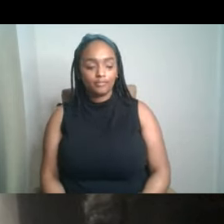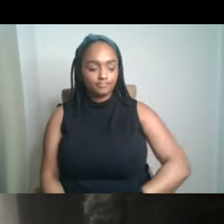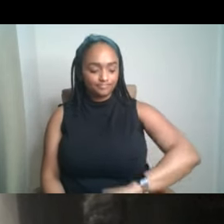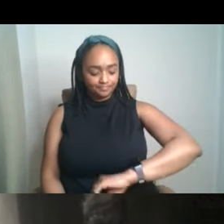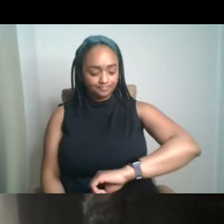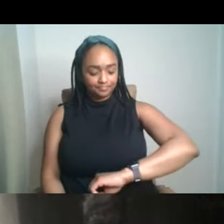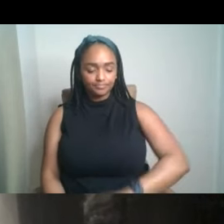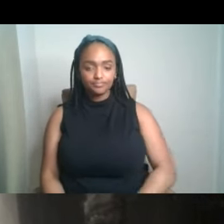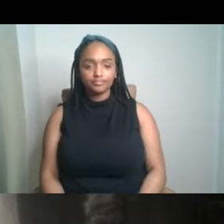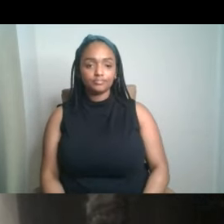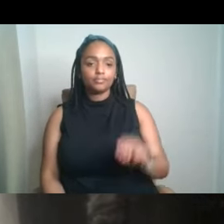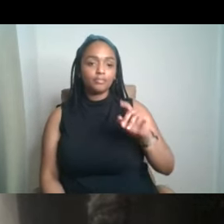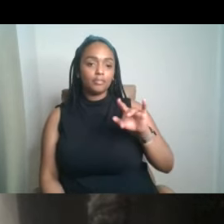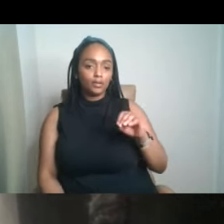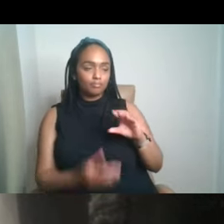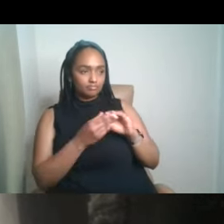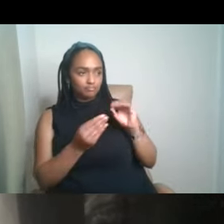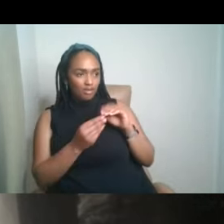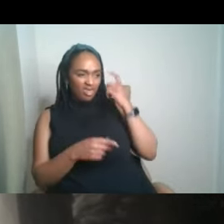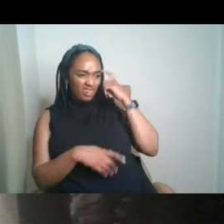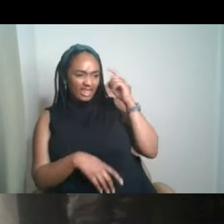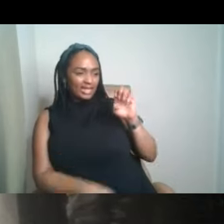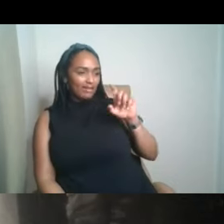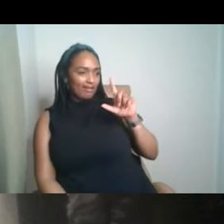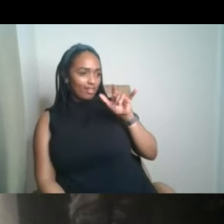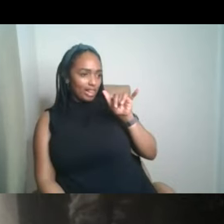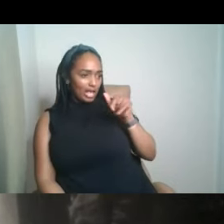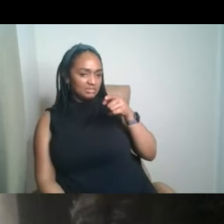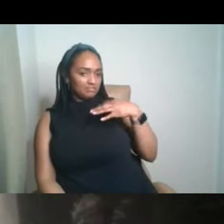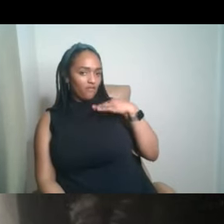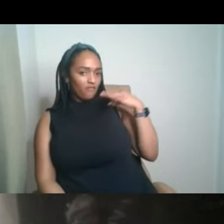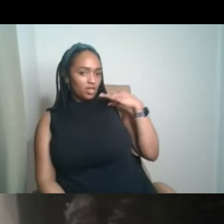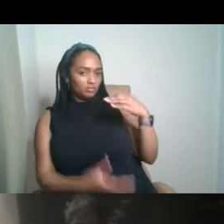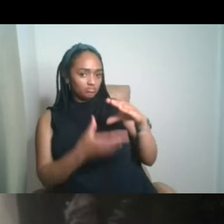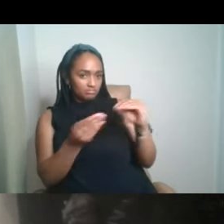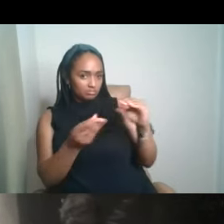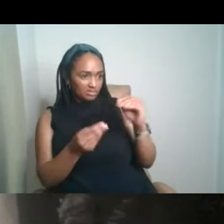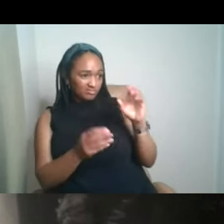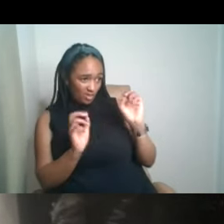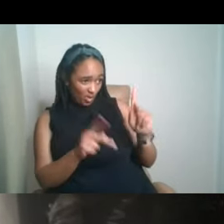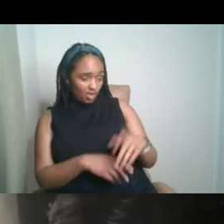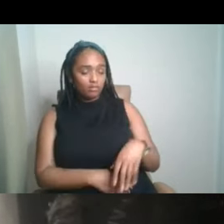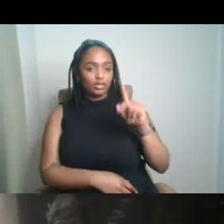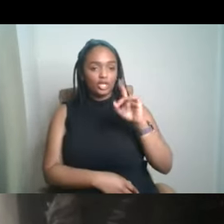Eli has volunteered to speak, Keish, is that okay? Of course, yes, thank you.